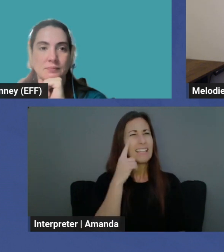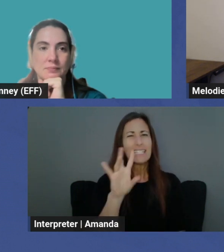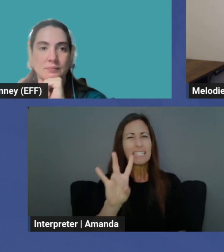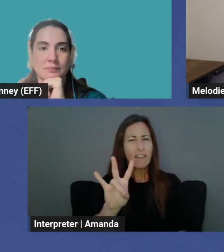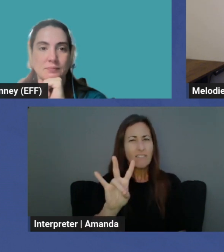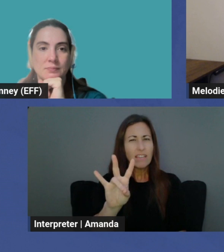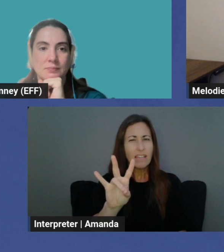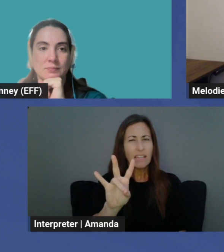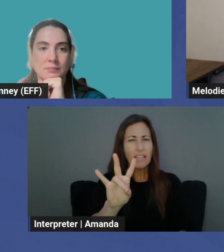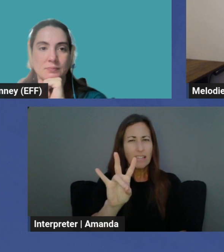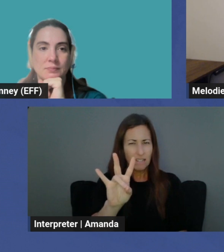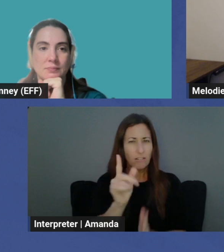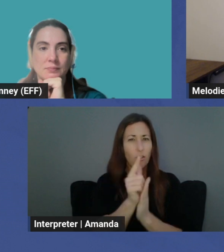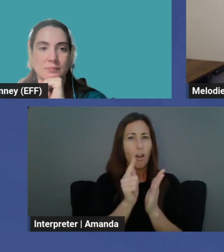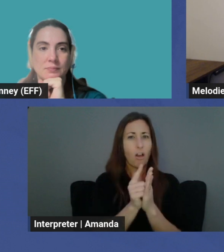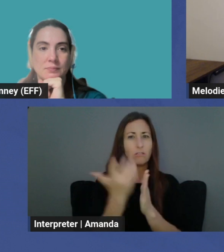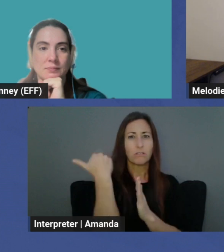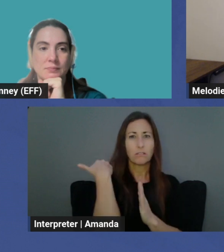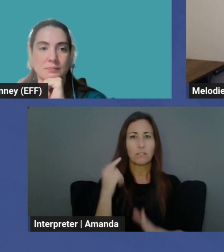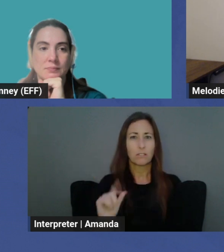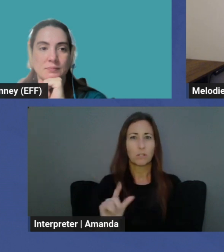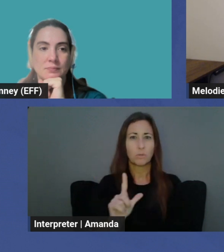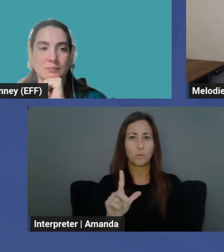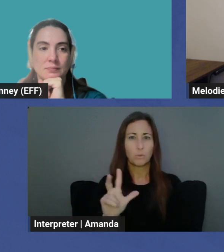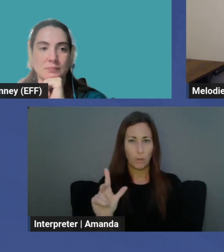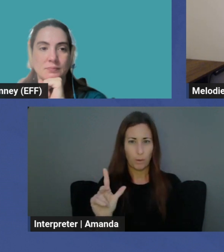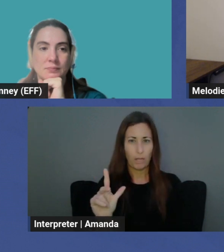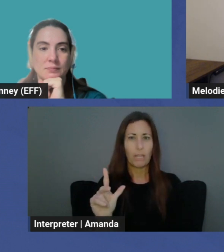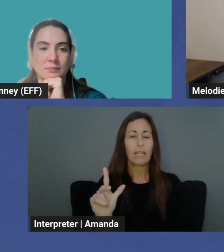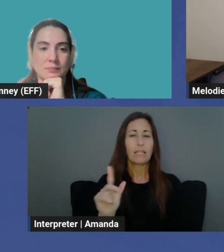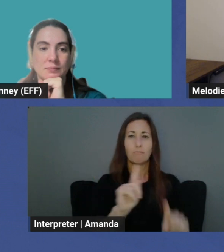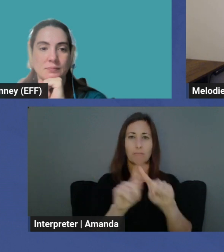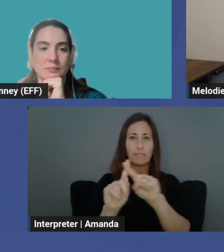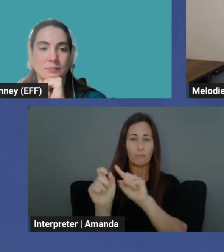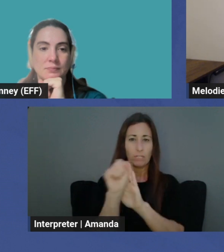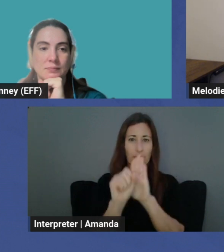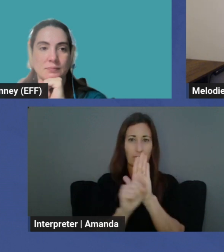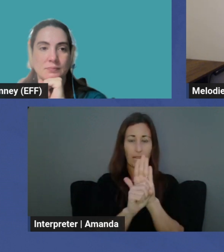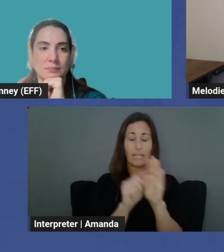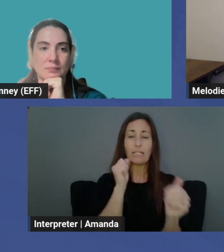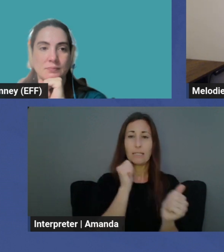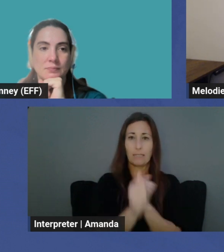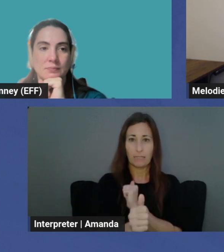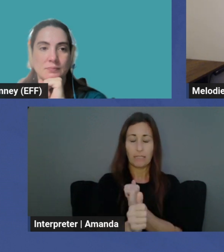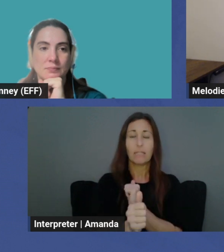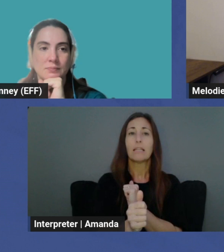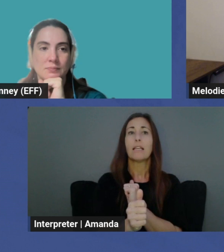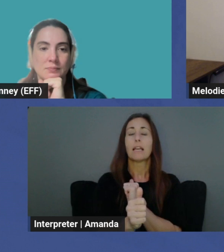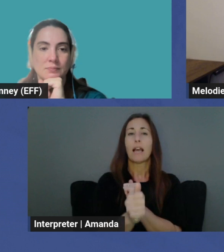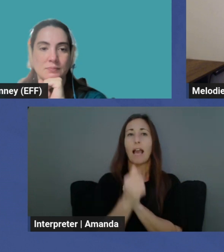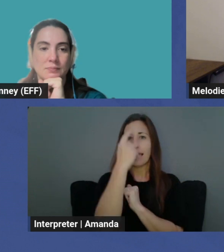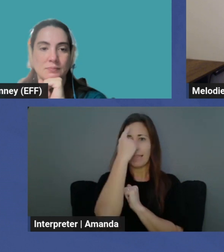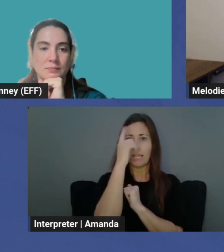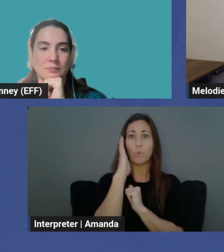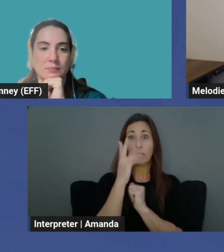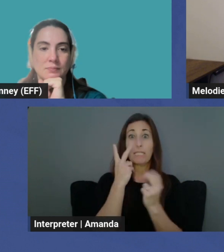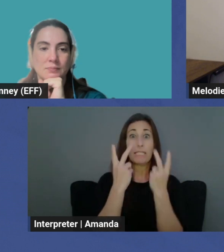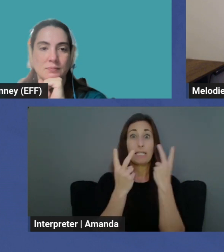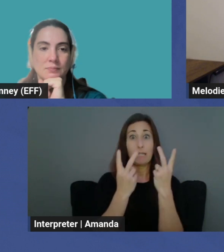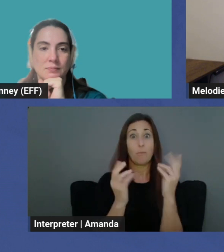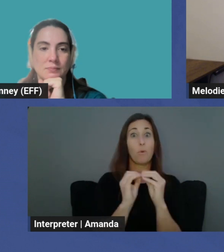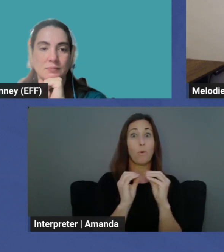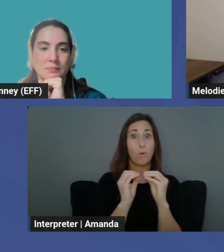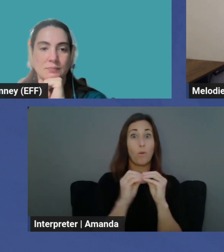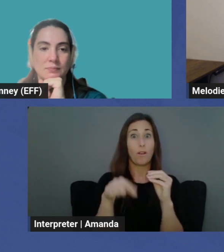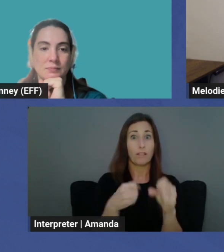in 2023 in various states pass. And I think we're going to see a whole lot more